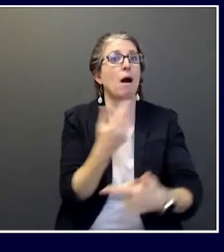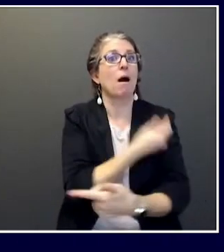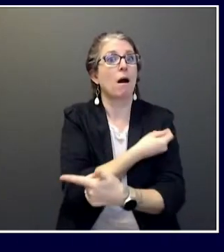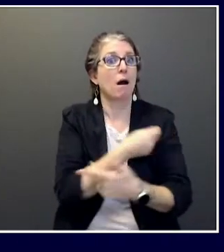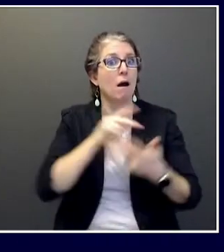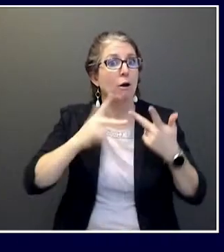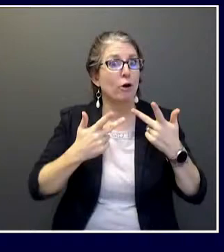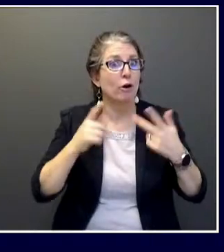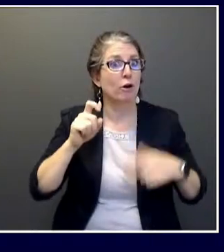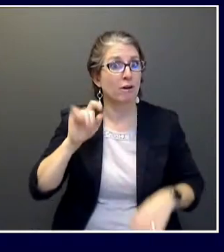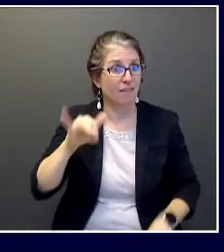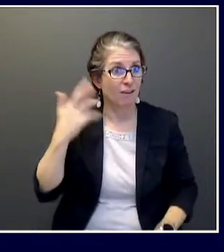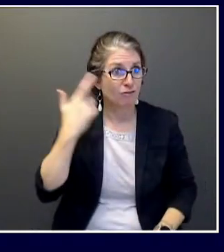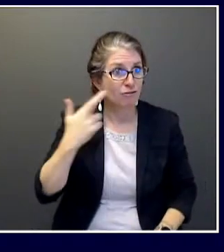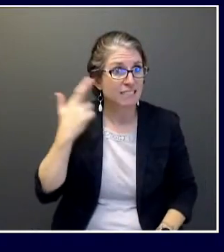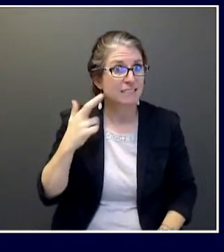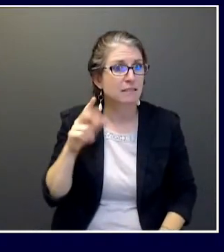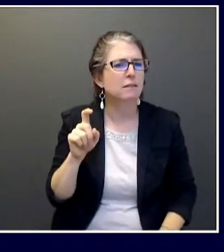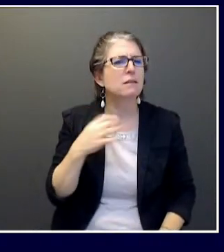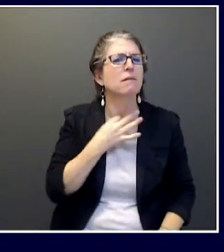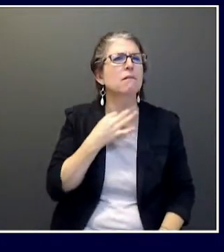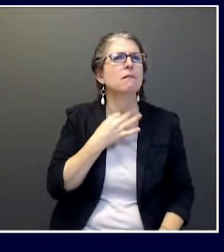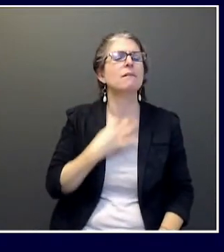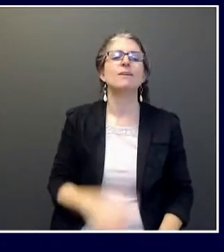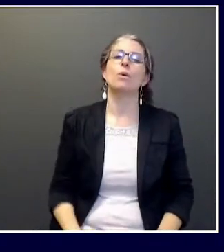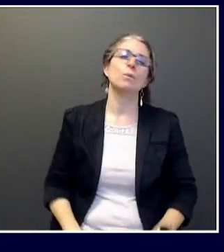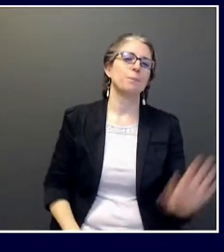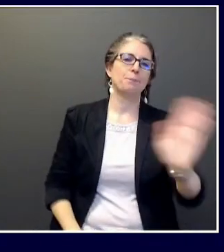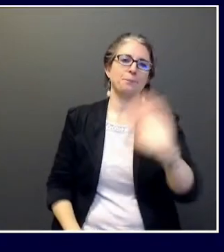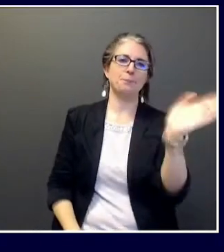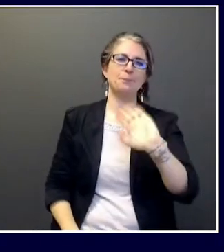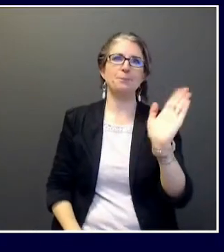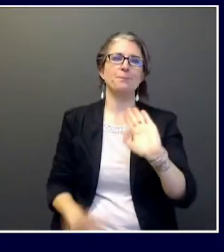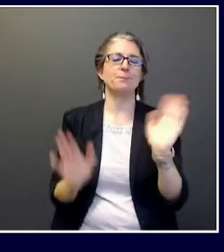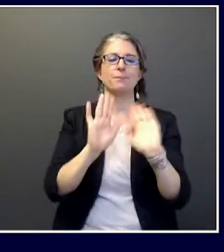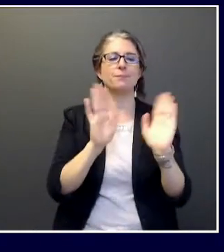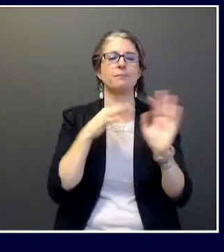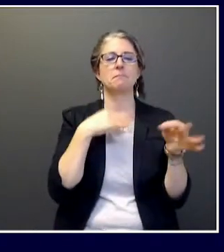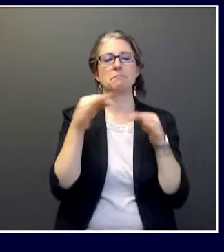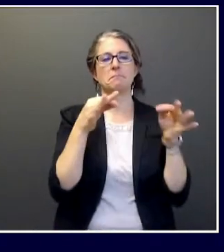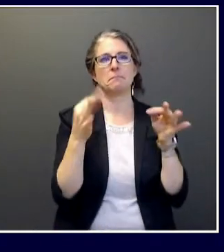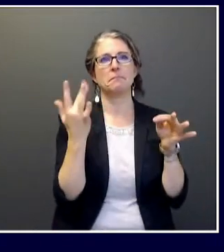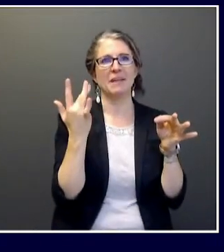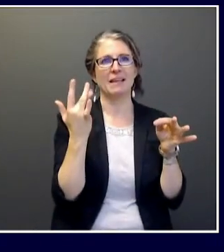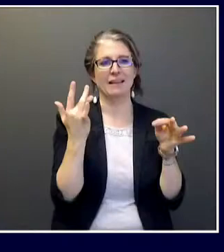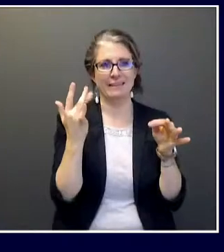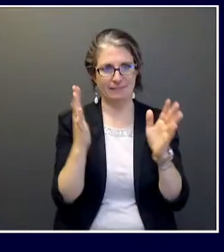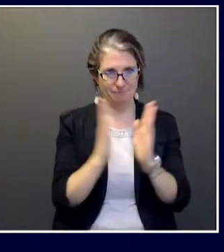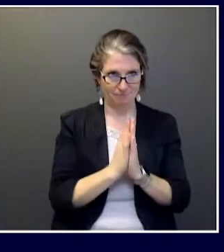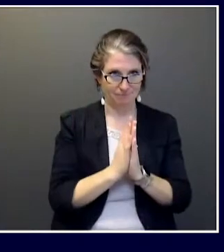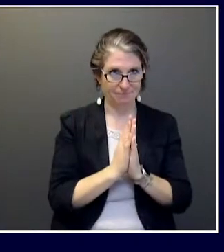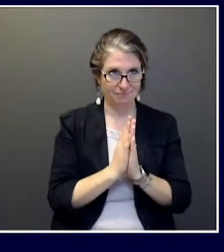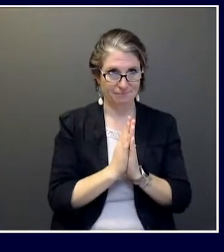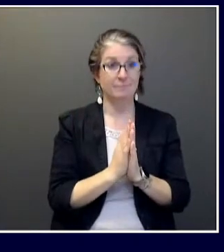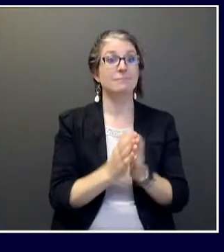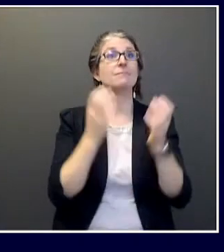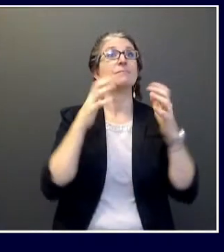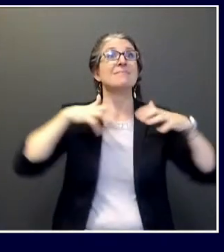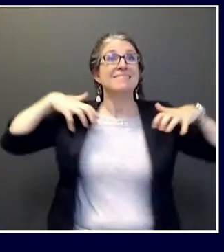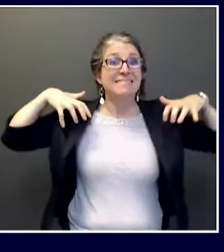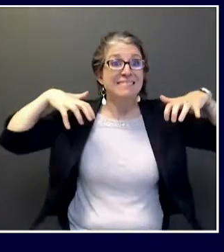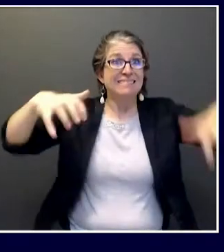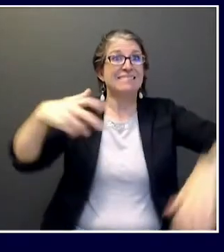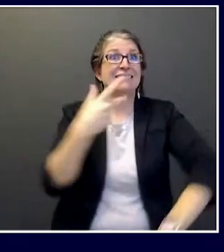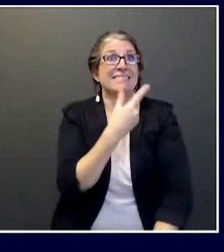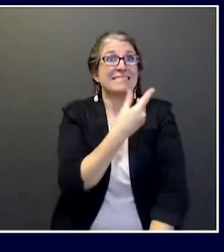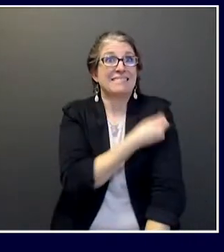more vaccinated people. It goes back to this base rate effect problem or phenomenon that you see in a lot